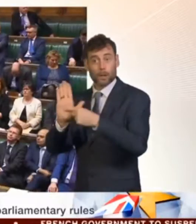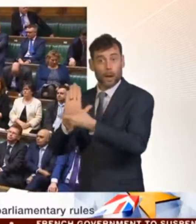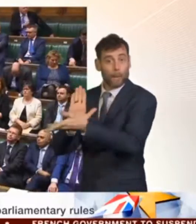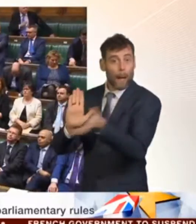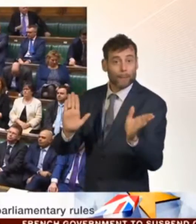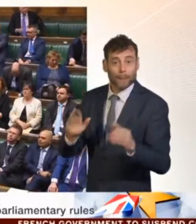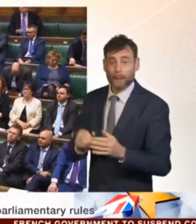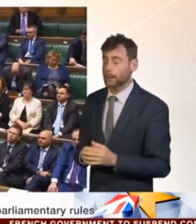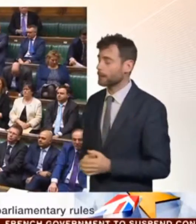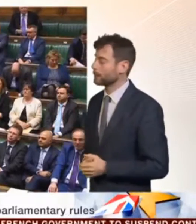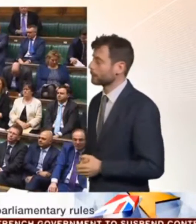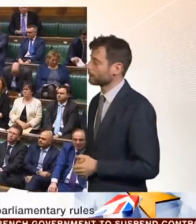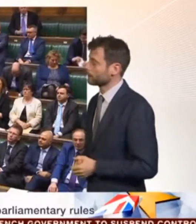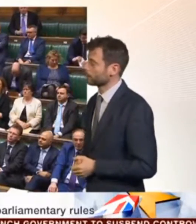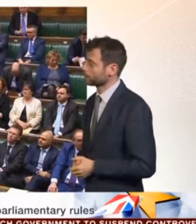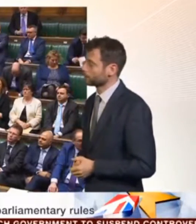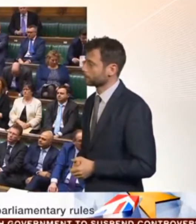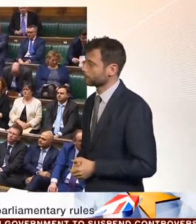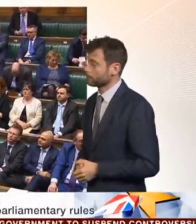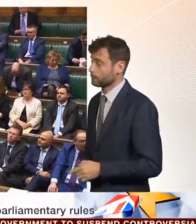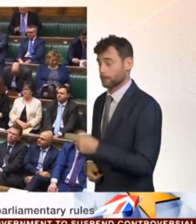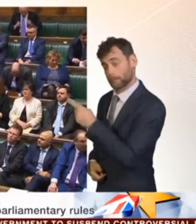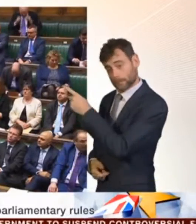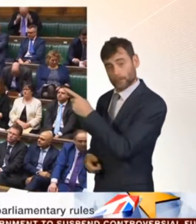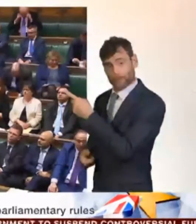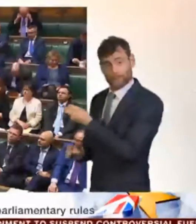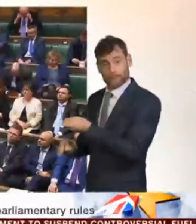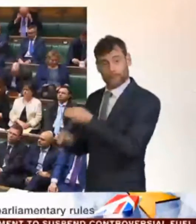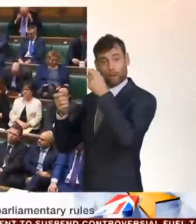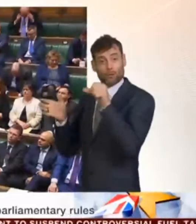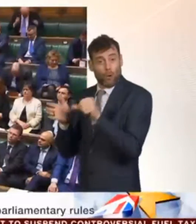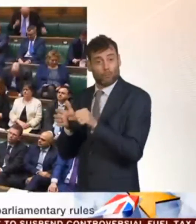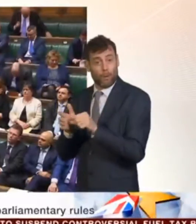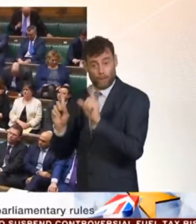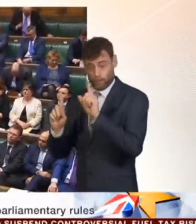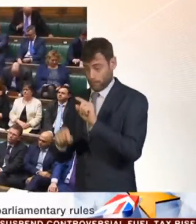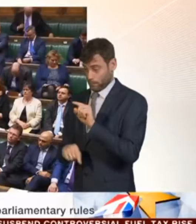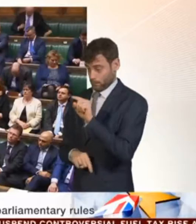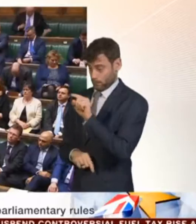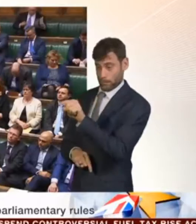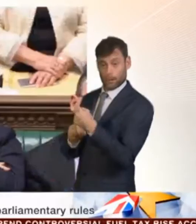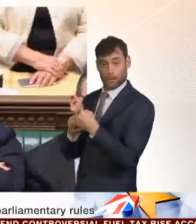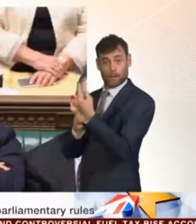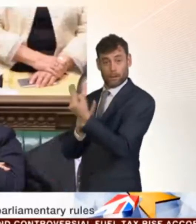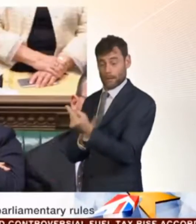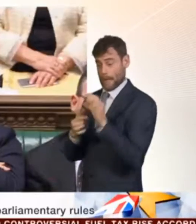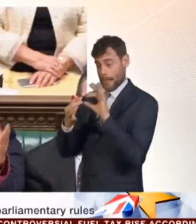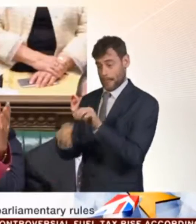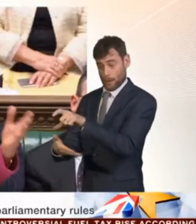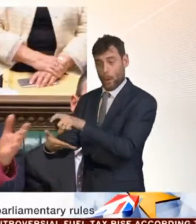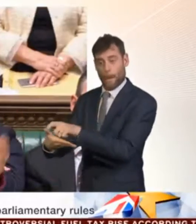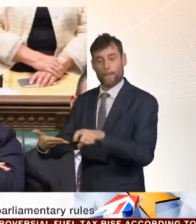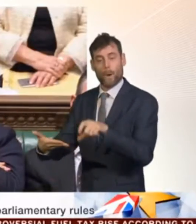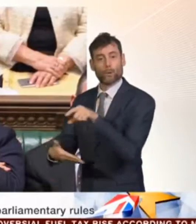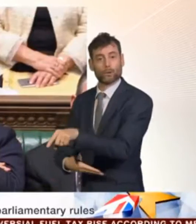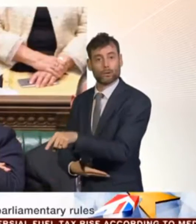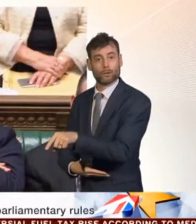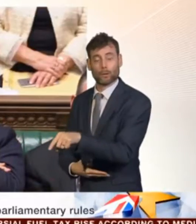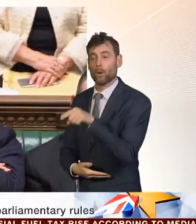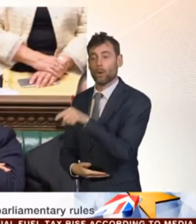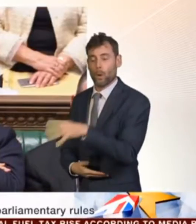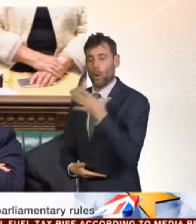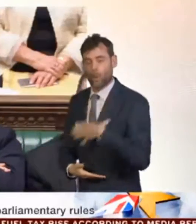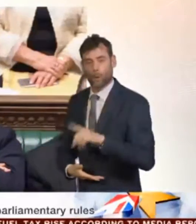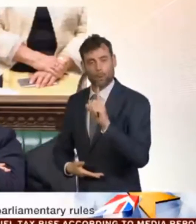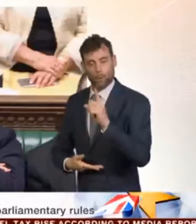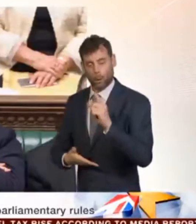Well, again, my honourable friend points out the problem that the right honourable gentleman's motion seeks for all information